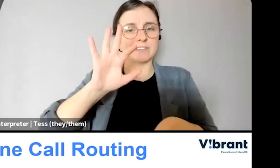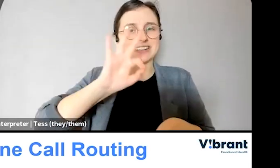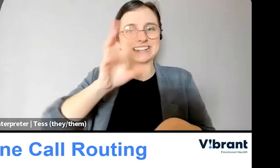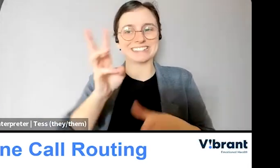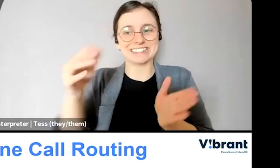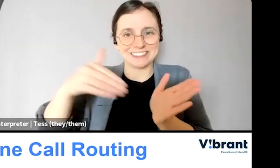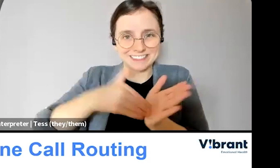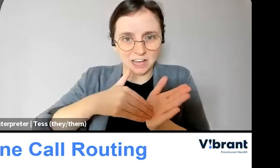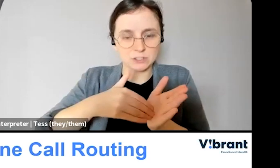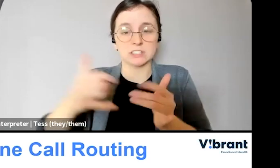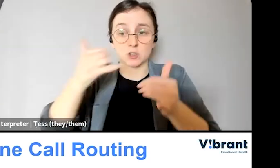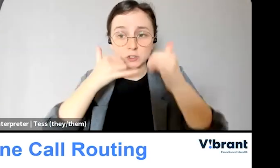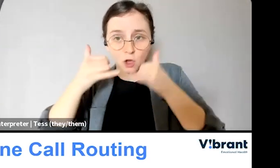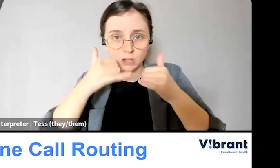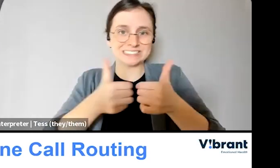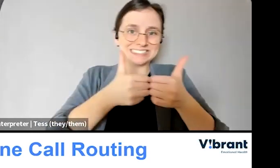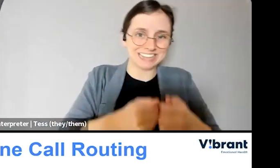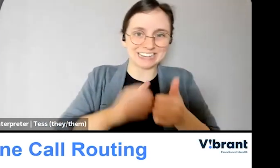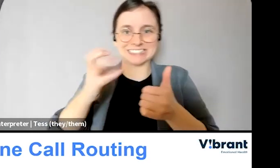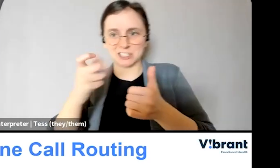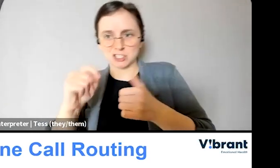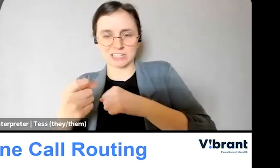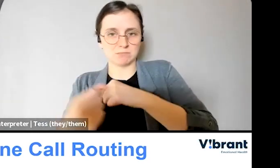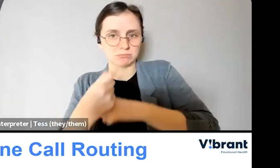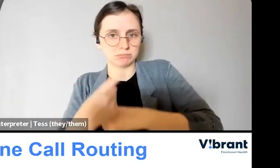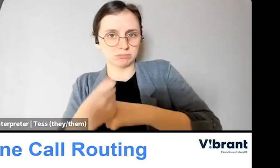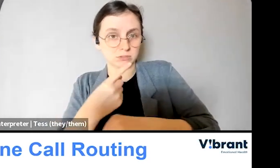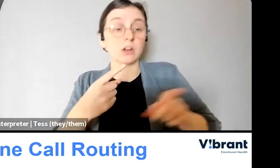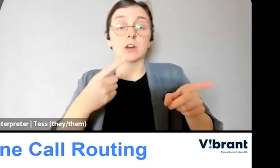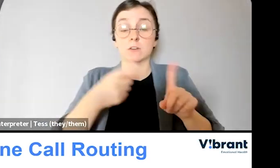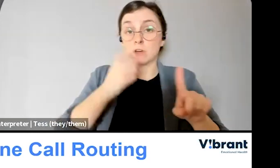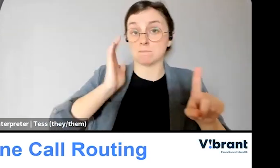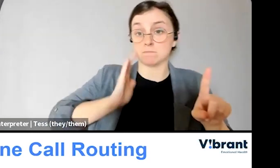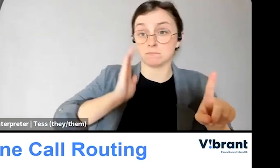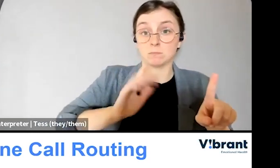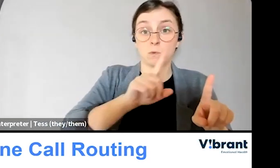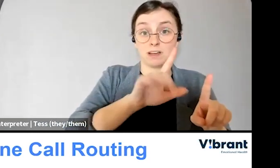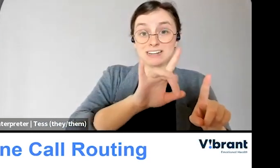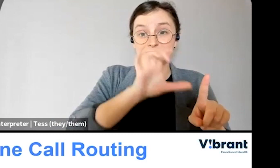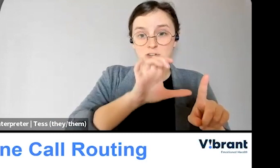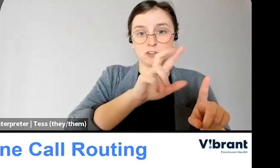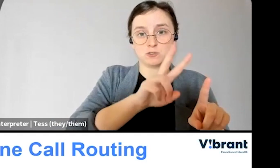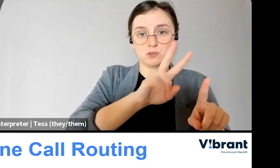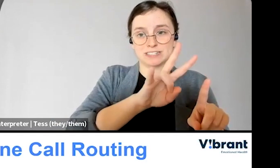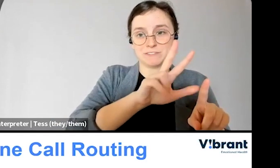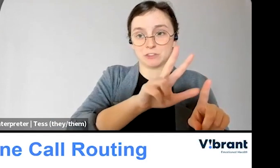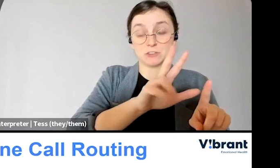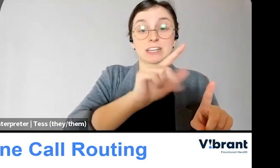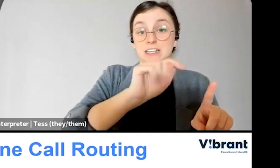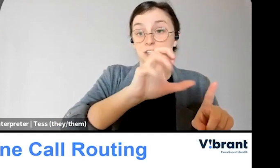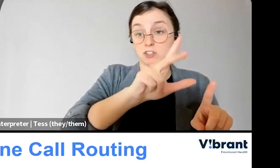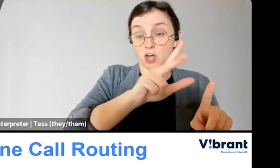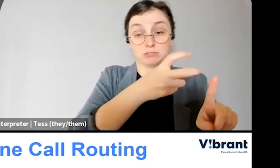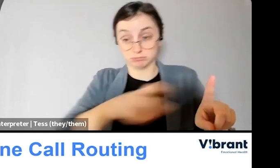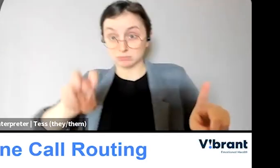in as we were making that transition from 1-800-273-TALK to 988. So I think that demonstrates